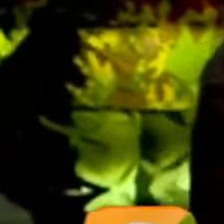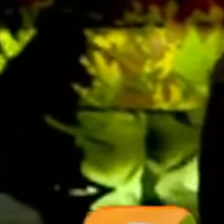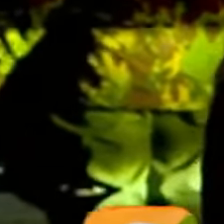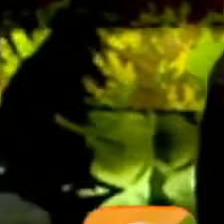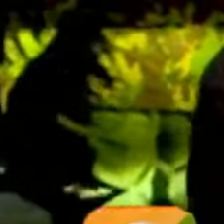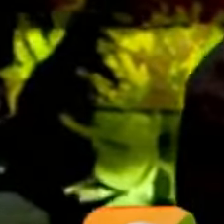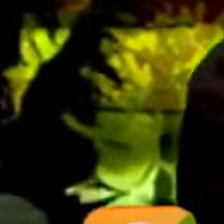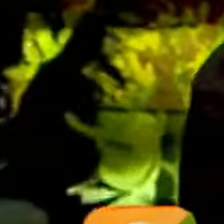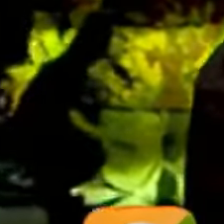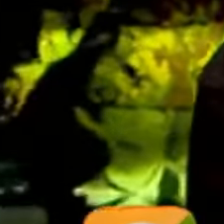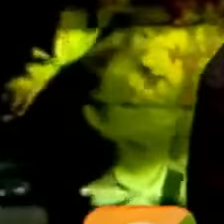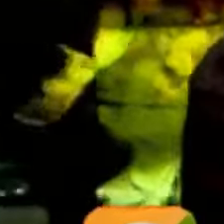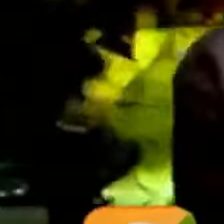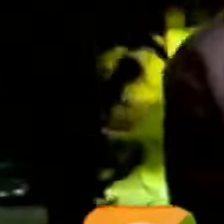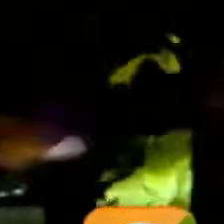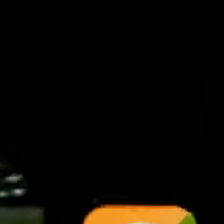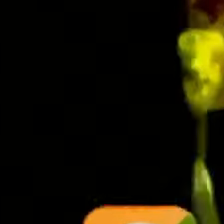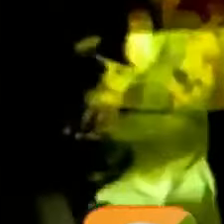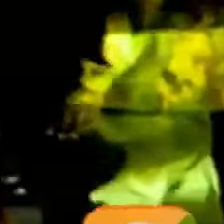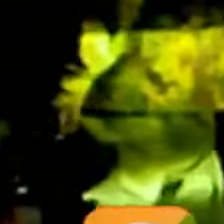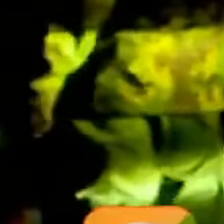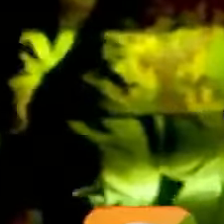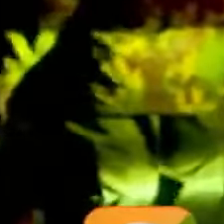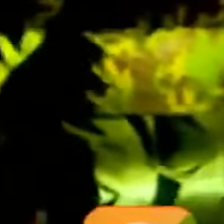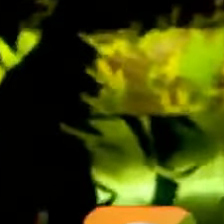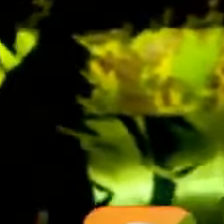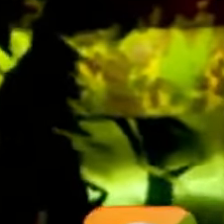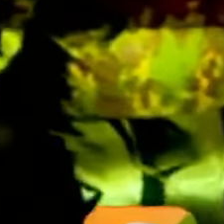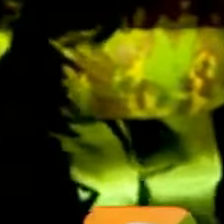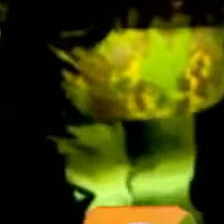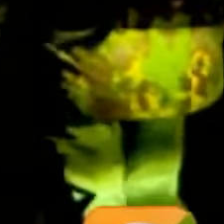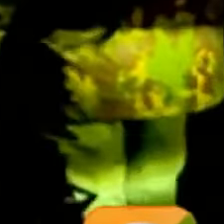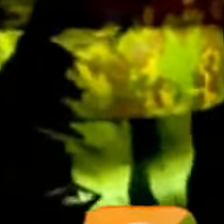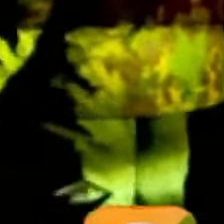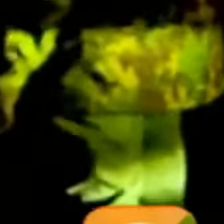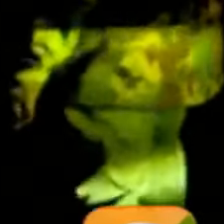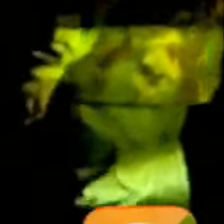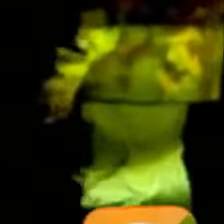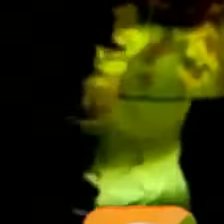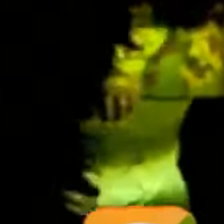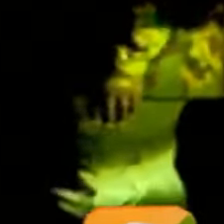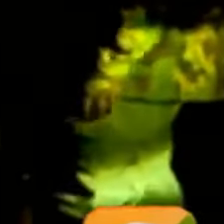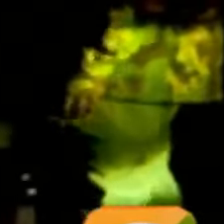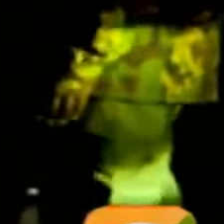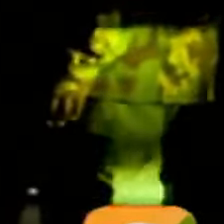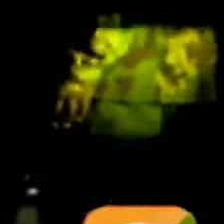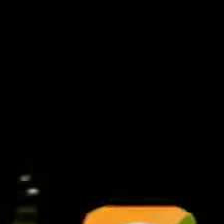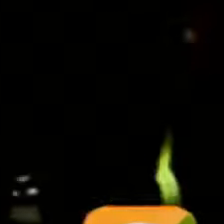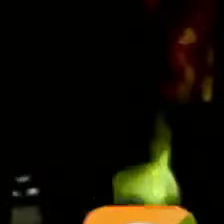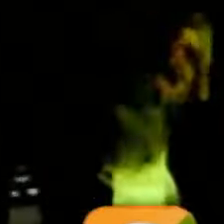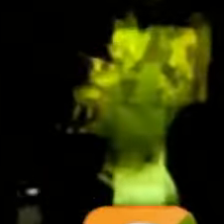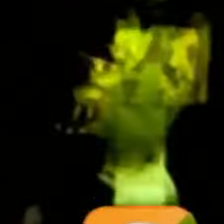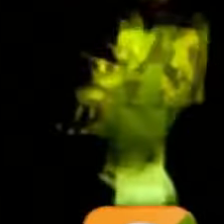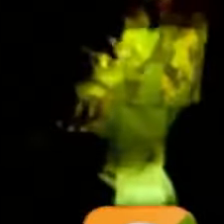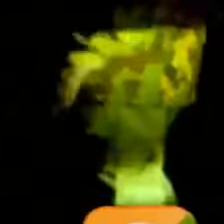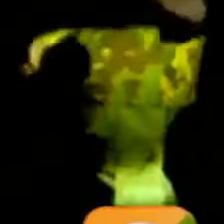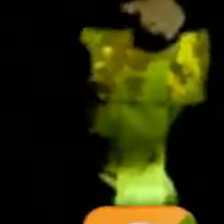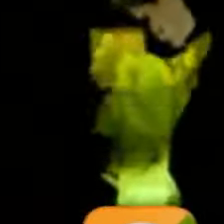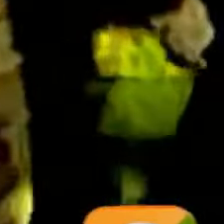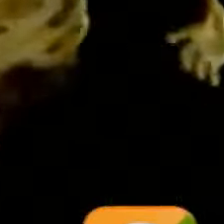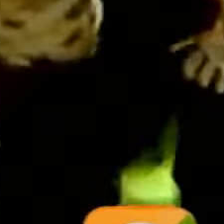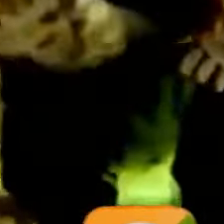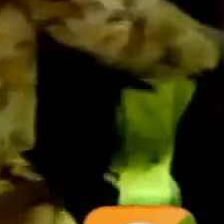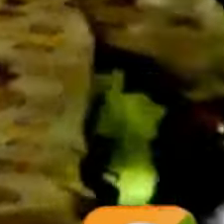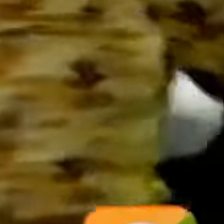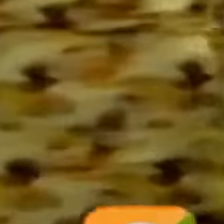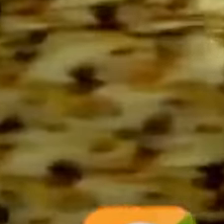from 9:30 a.m., finally the vote is out from the National Assembly as members of the National Assembly approve a